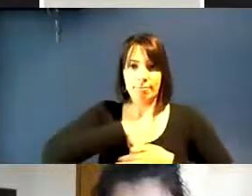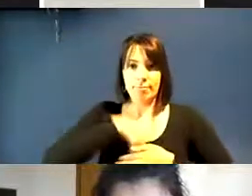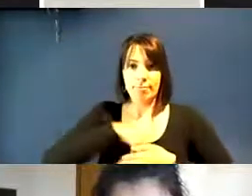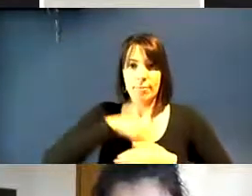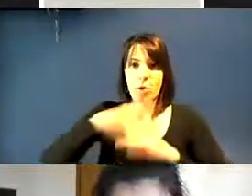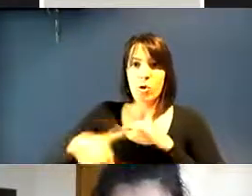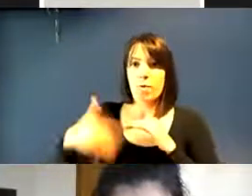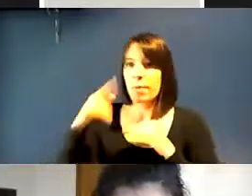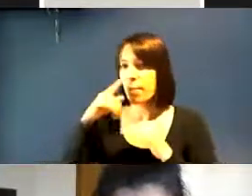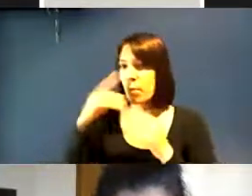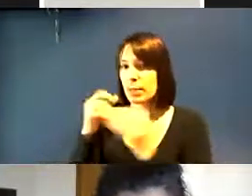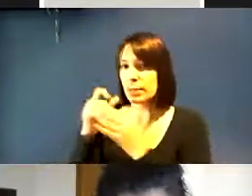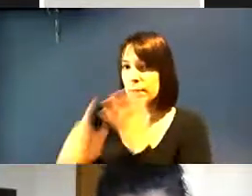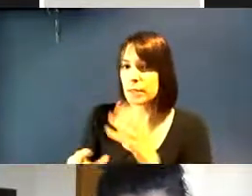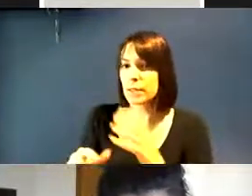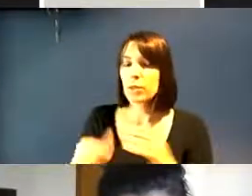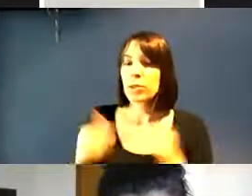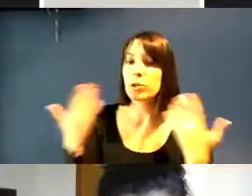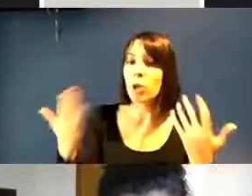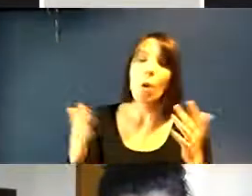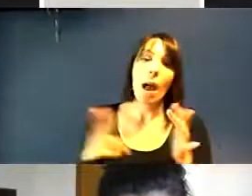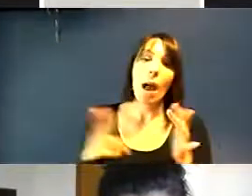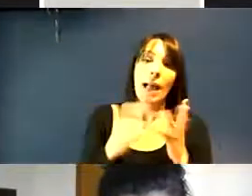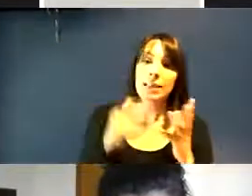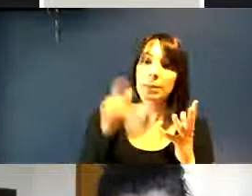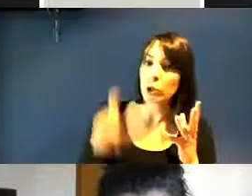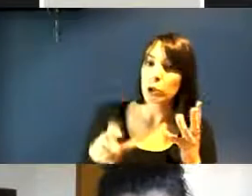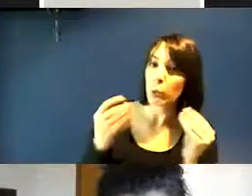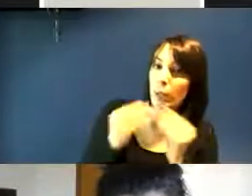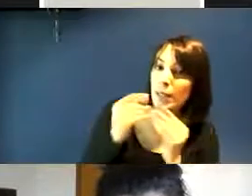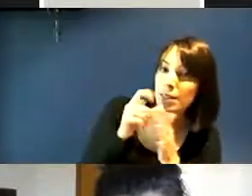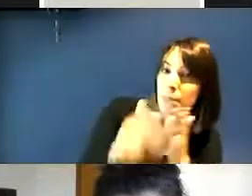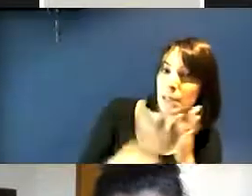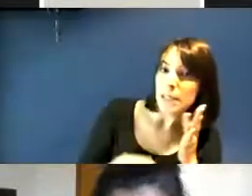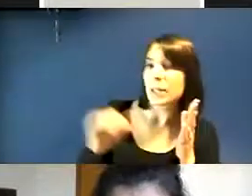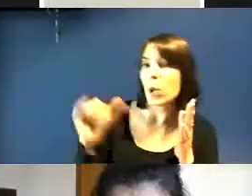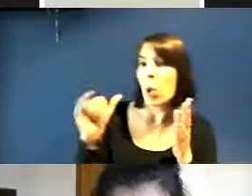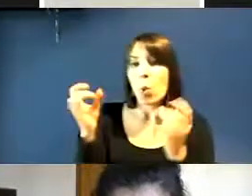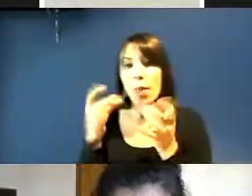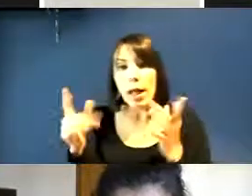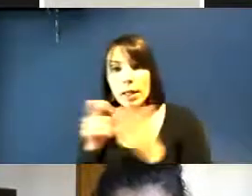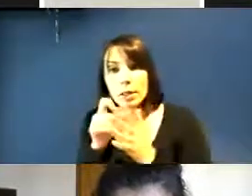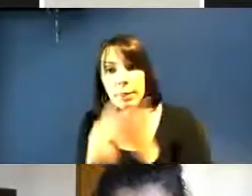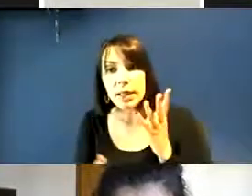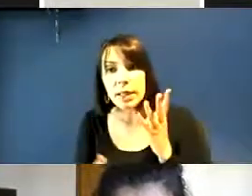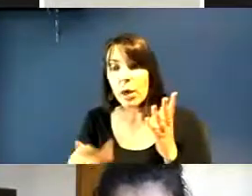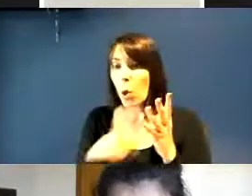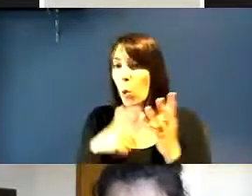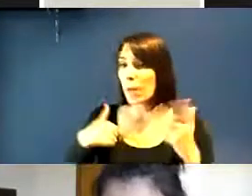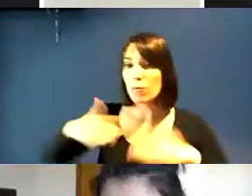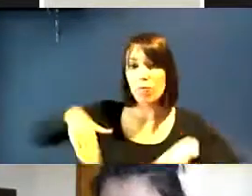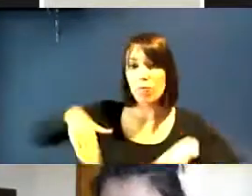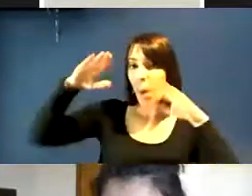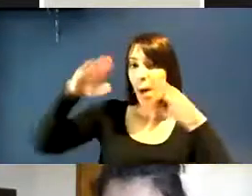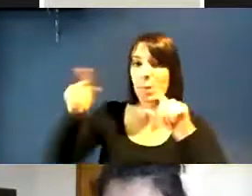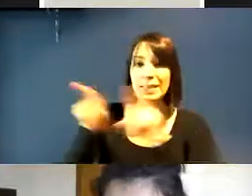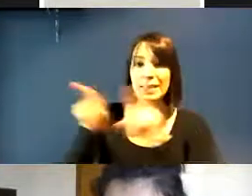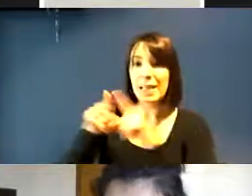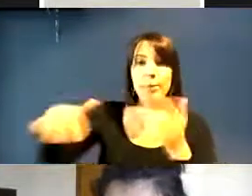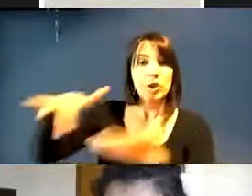without a disability or with a disability, we all grow up in a society that holds ableist ideas, like Tess and Olivia